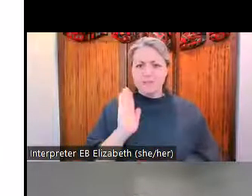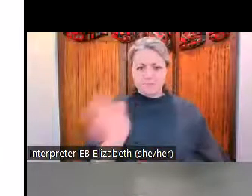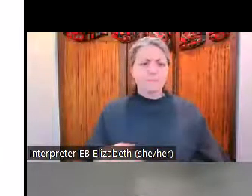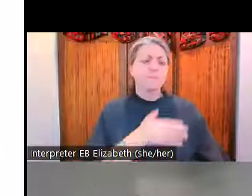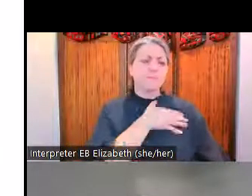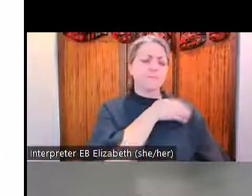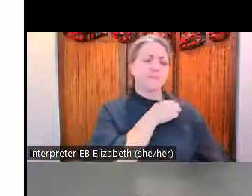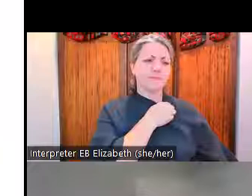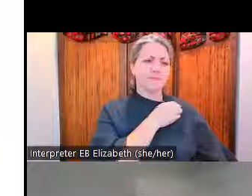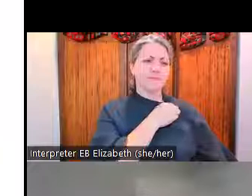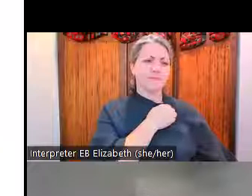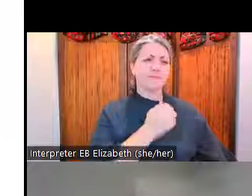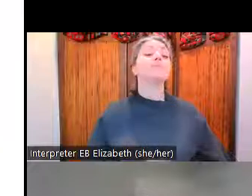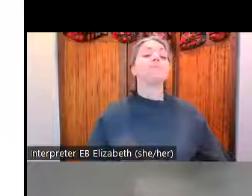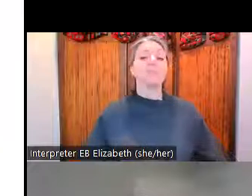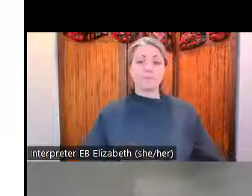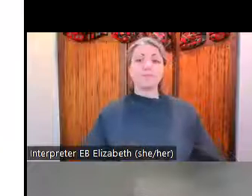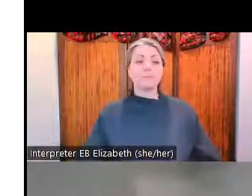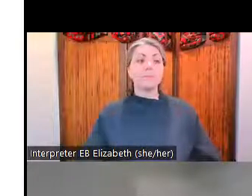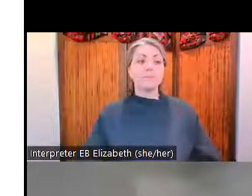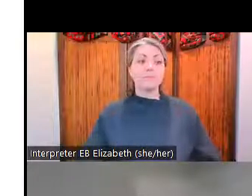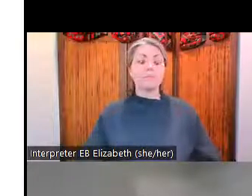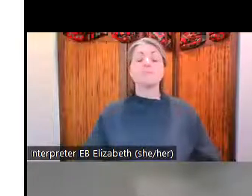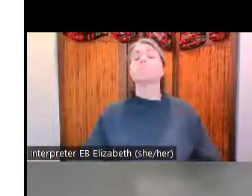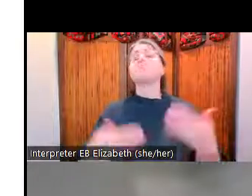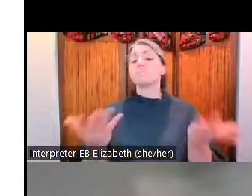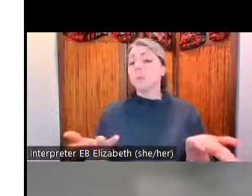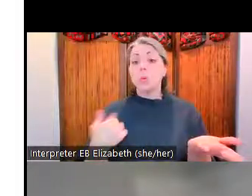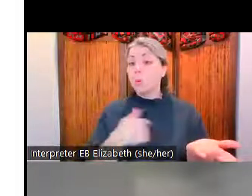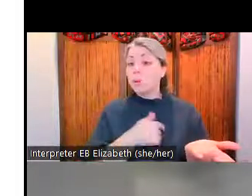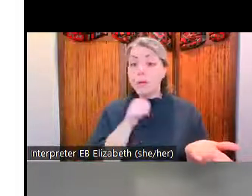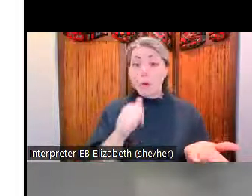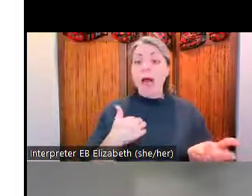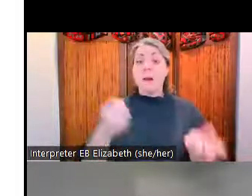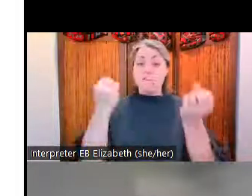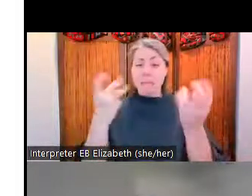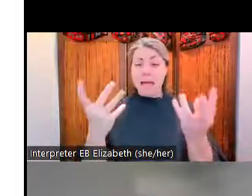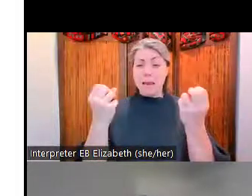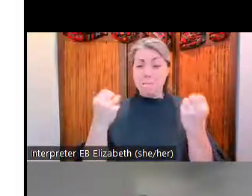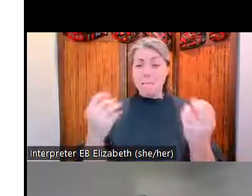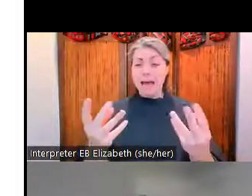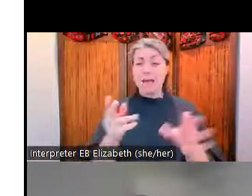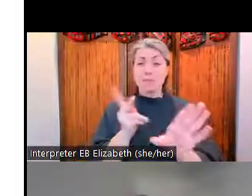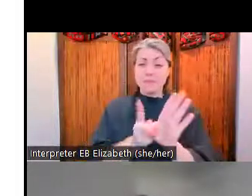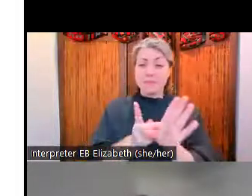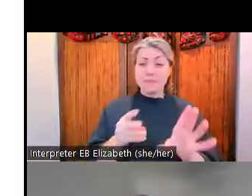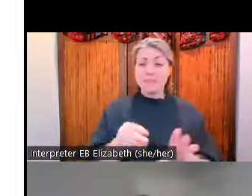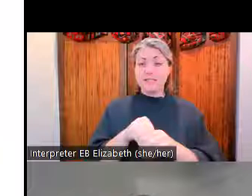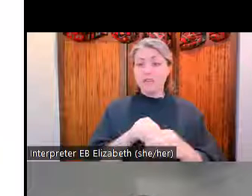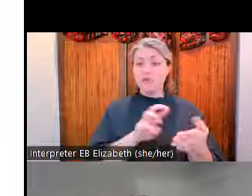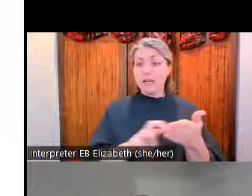So even though we don't have a huge research trial base of information